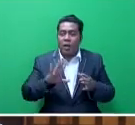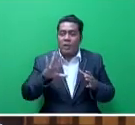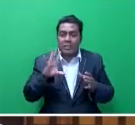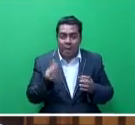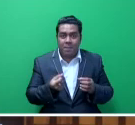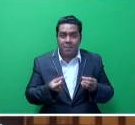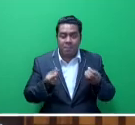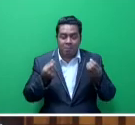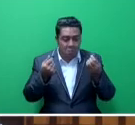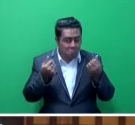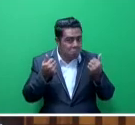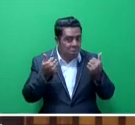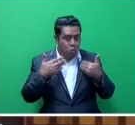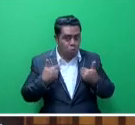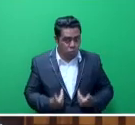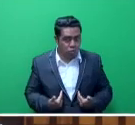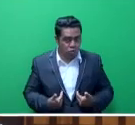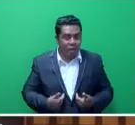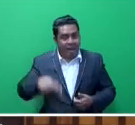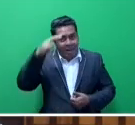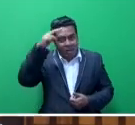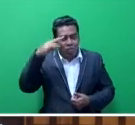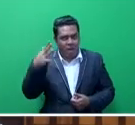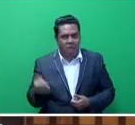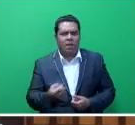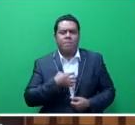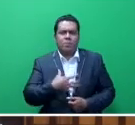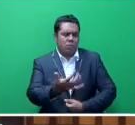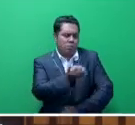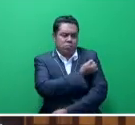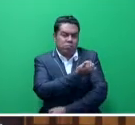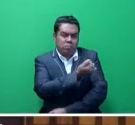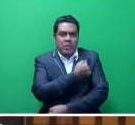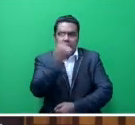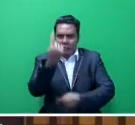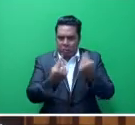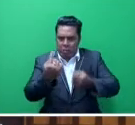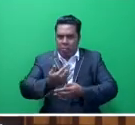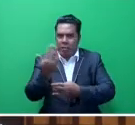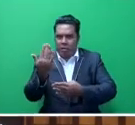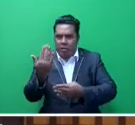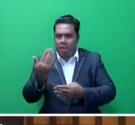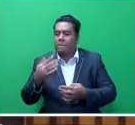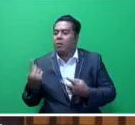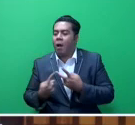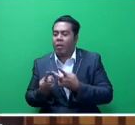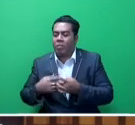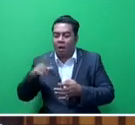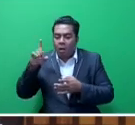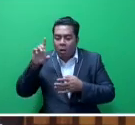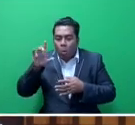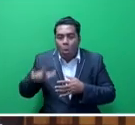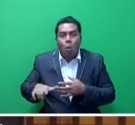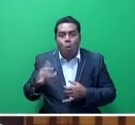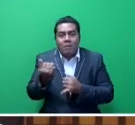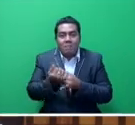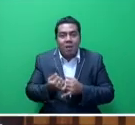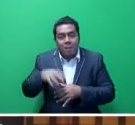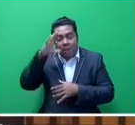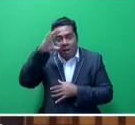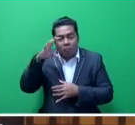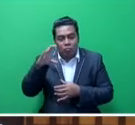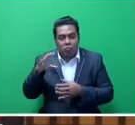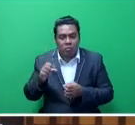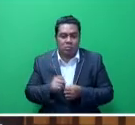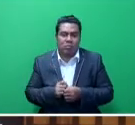wealthier nations administer more vaccines in a single day than other low-income countries at the start of the